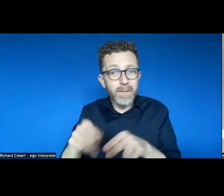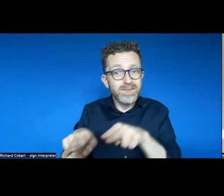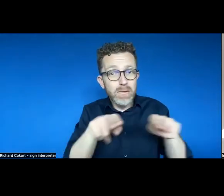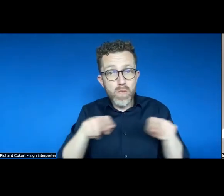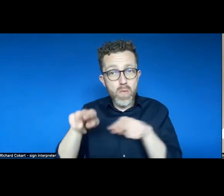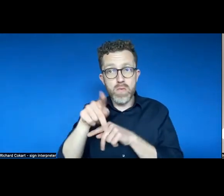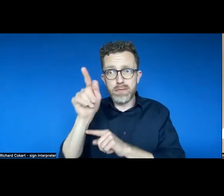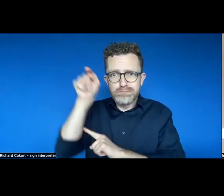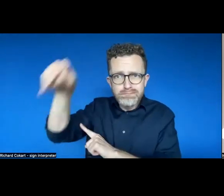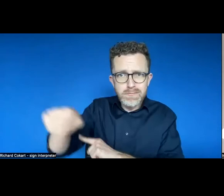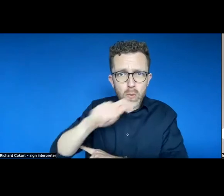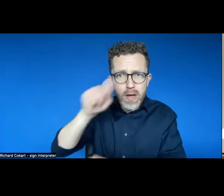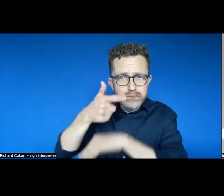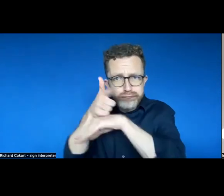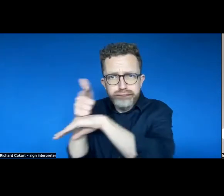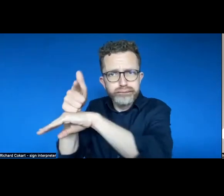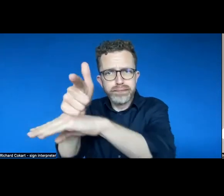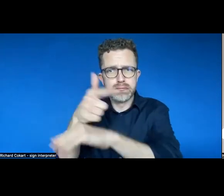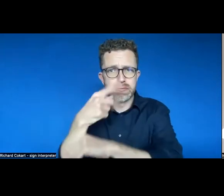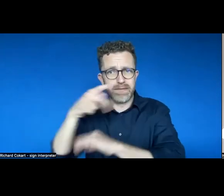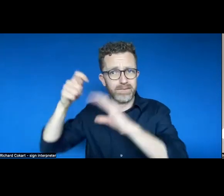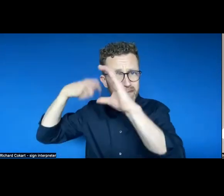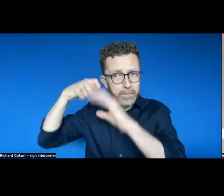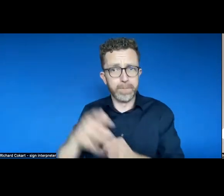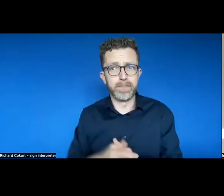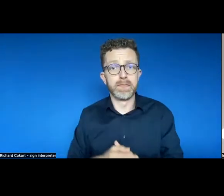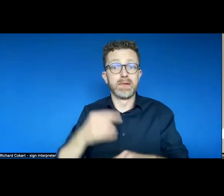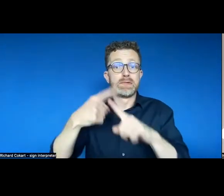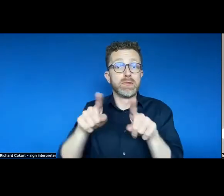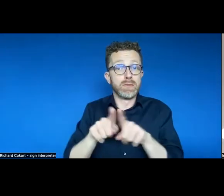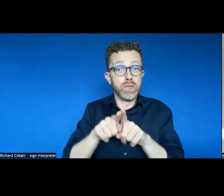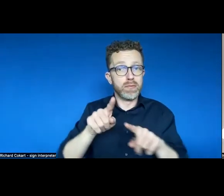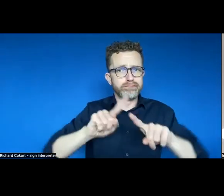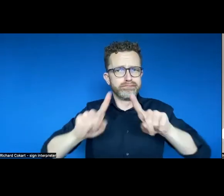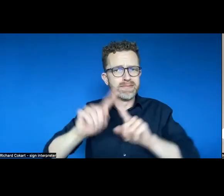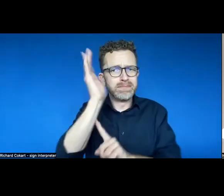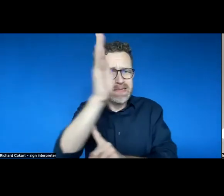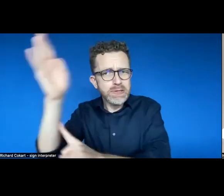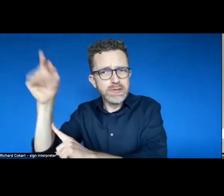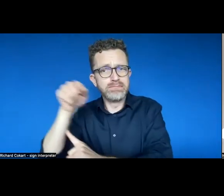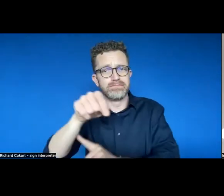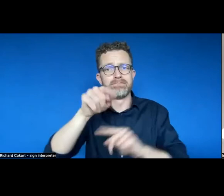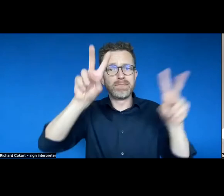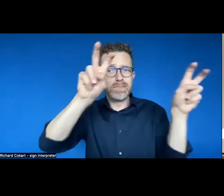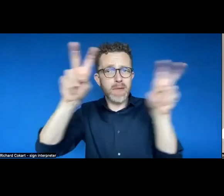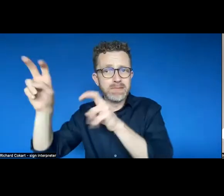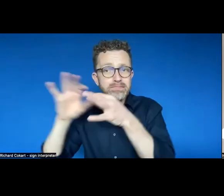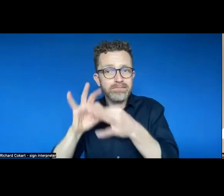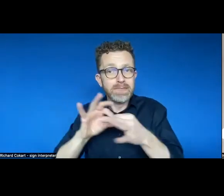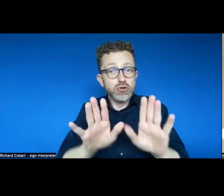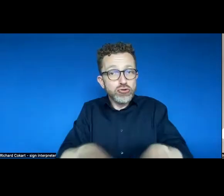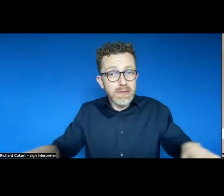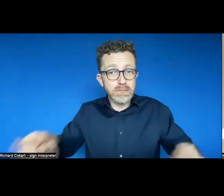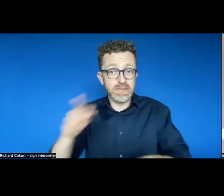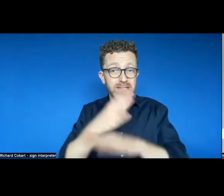Bulic Cojocariu. I'm the director at the European Network on Independent Living. And just before I give the floor to the